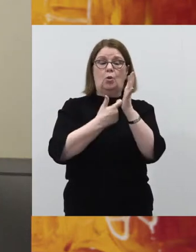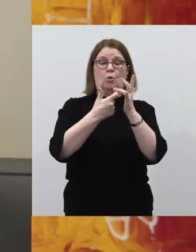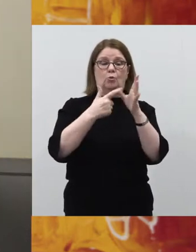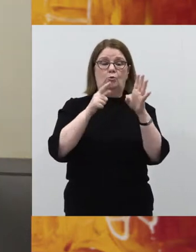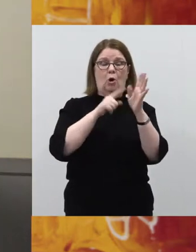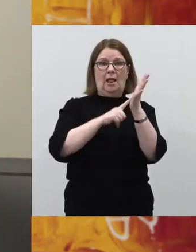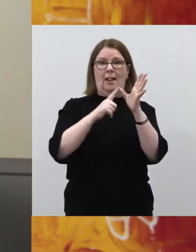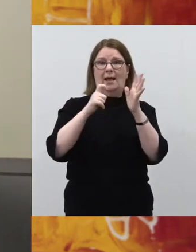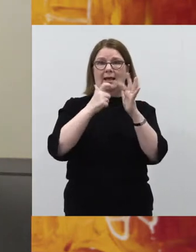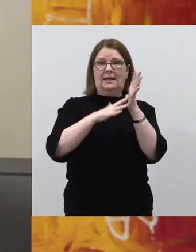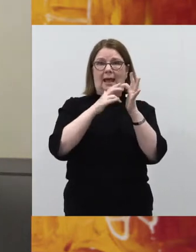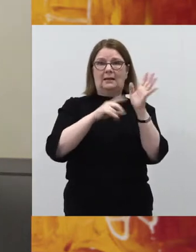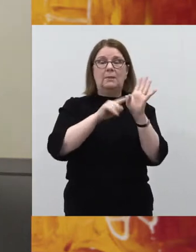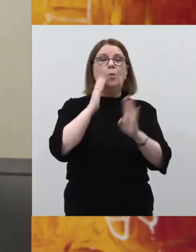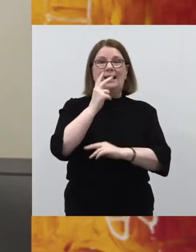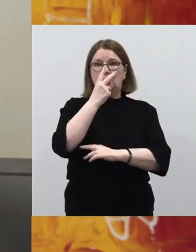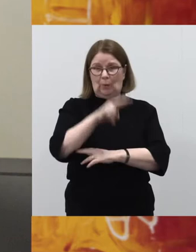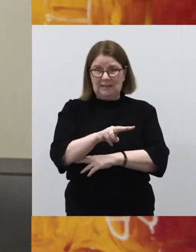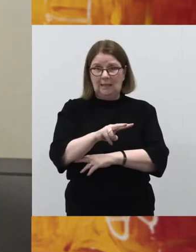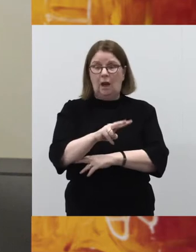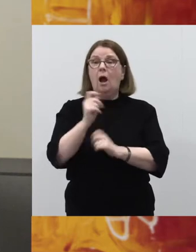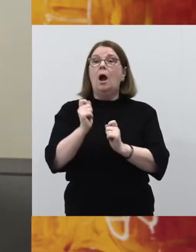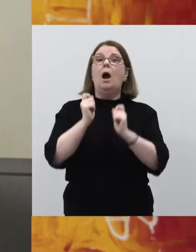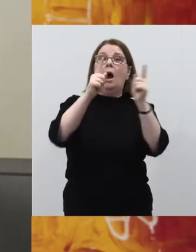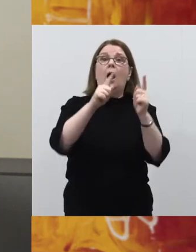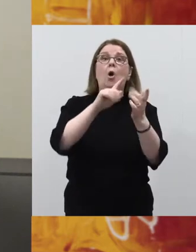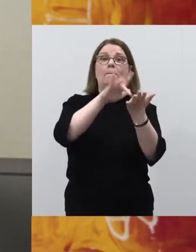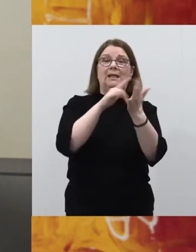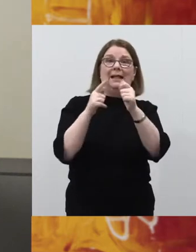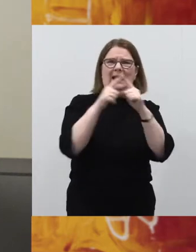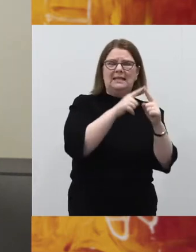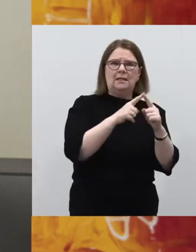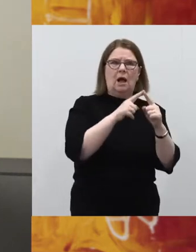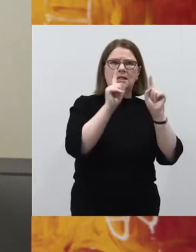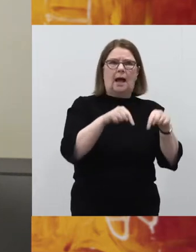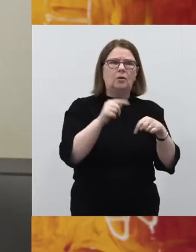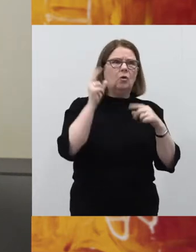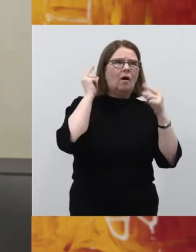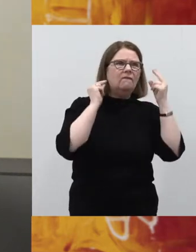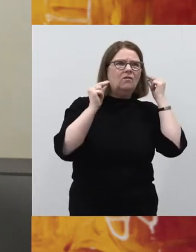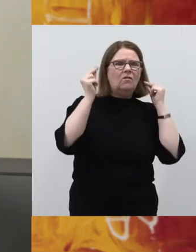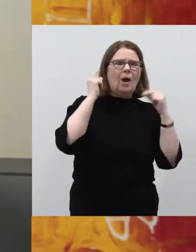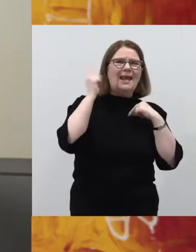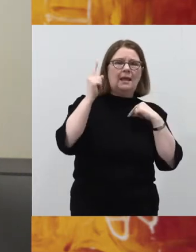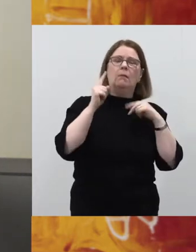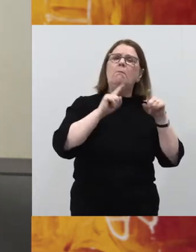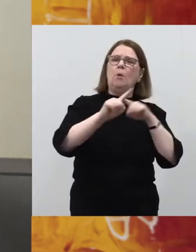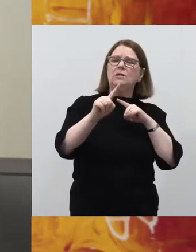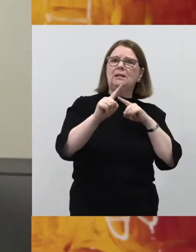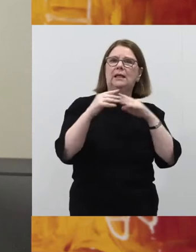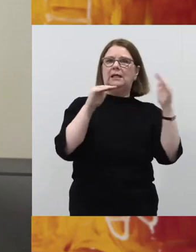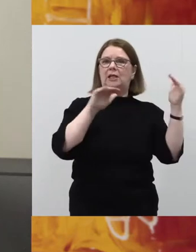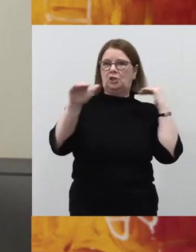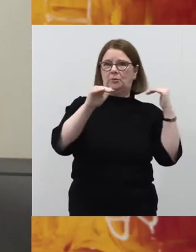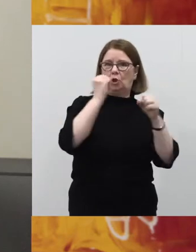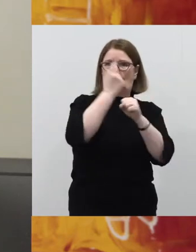father, Dadd convinced him that he just needed a break in the country, and when they reached the small village of Cobham, Osiris once again